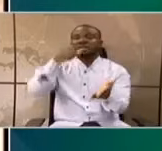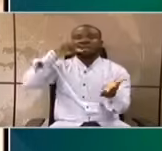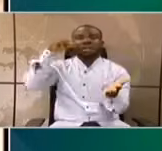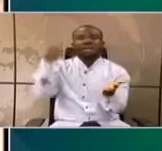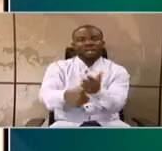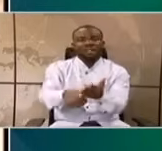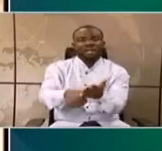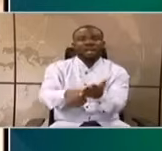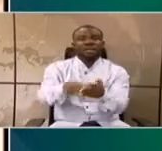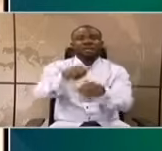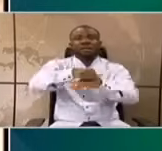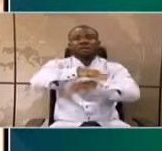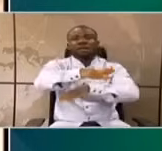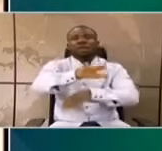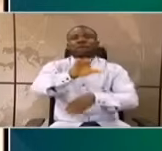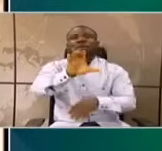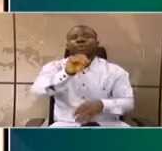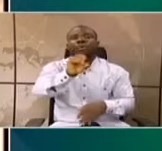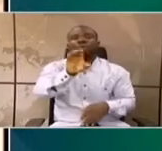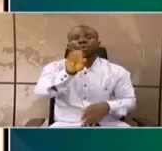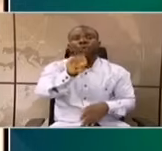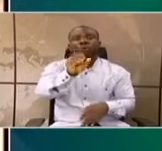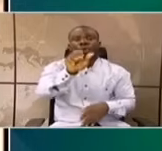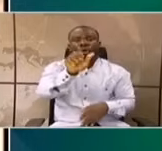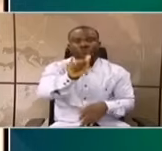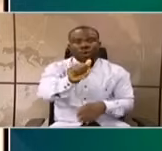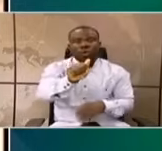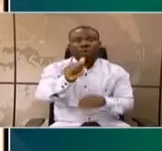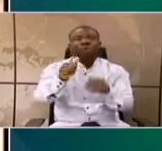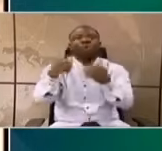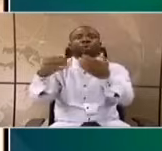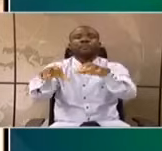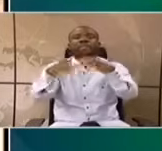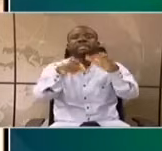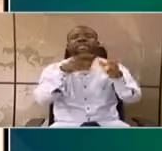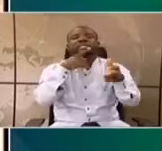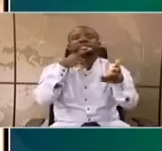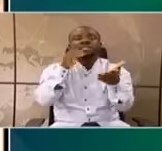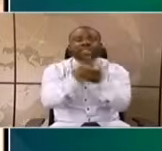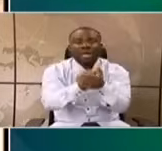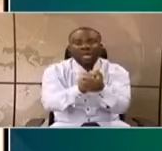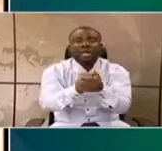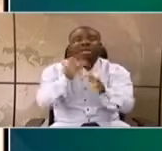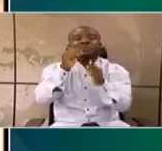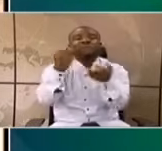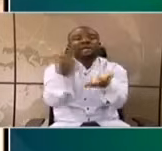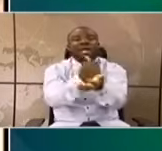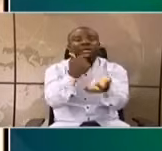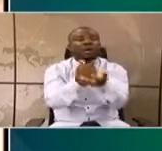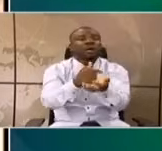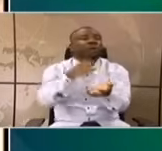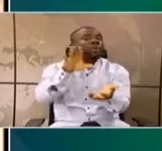cocoa community of the world. Ojai. Say Ghana, your cocoa no metals so will move on top. Wait.